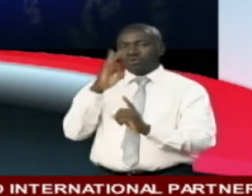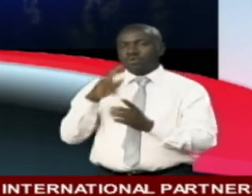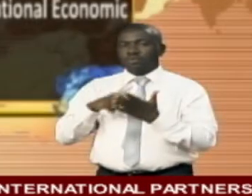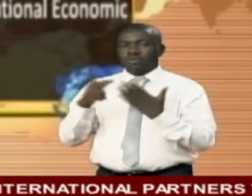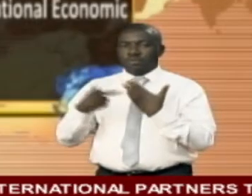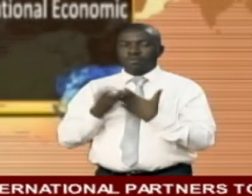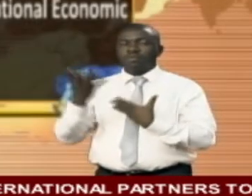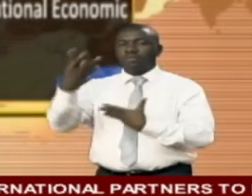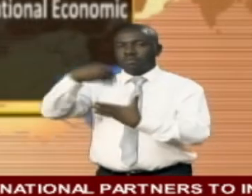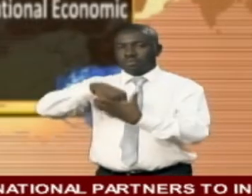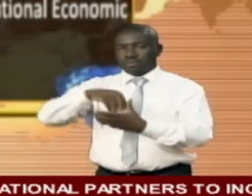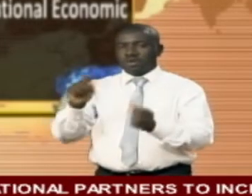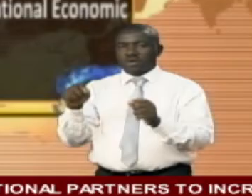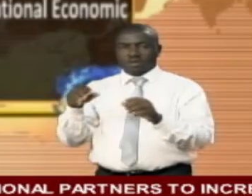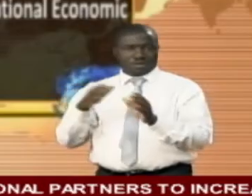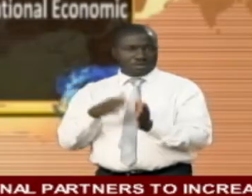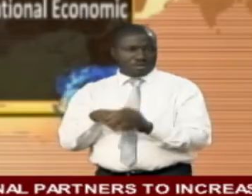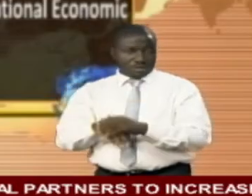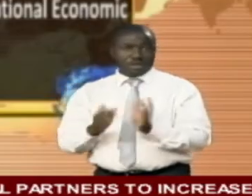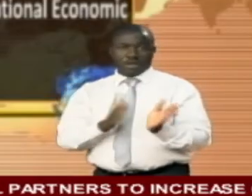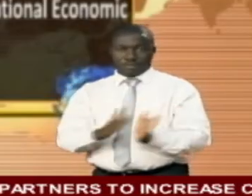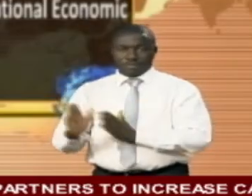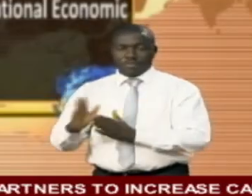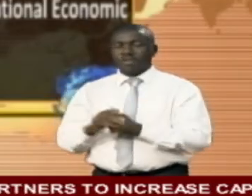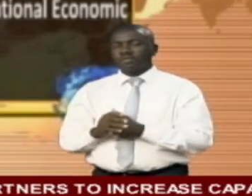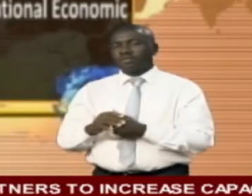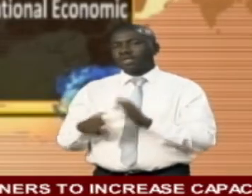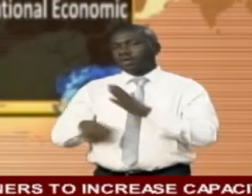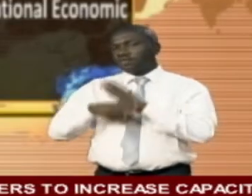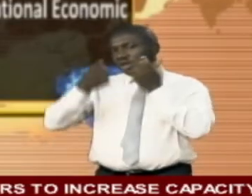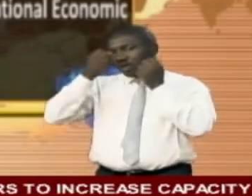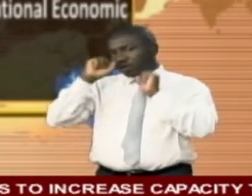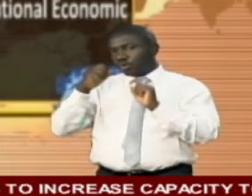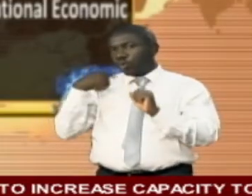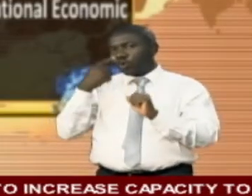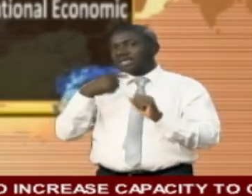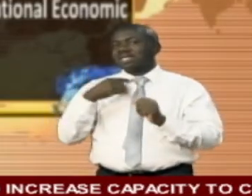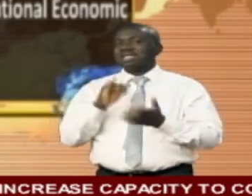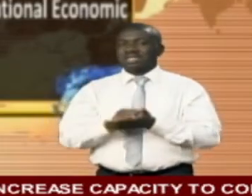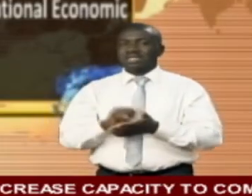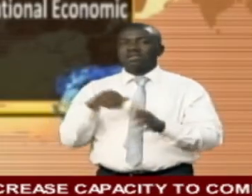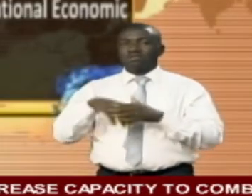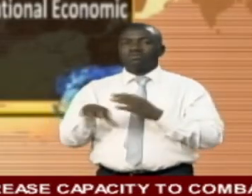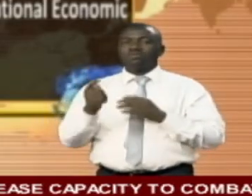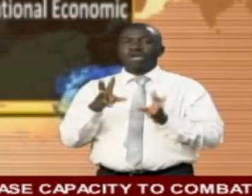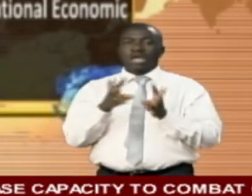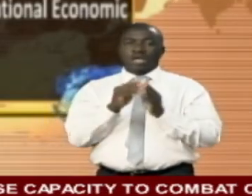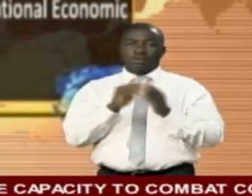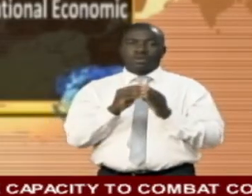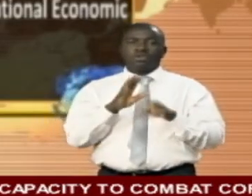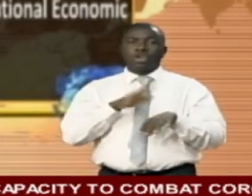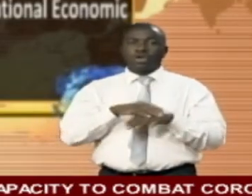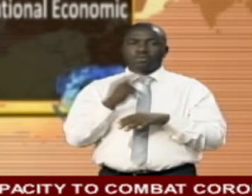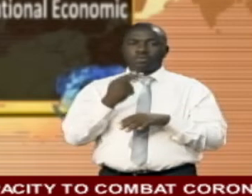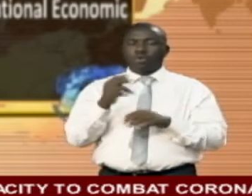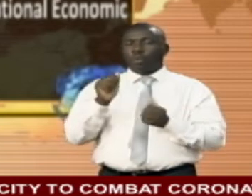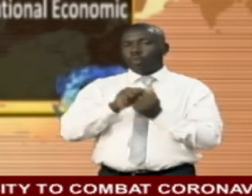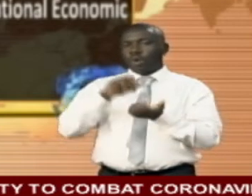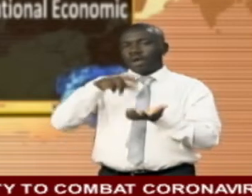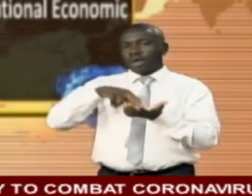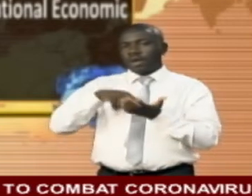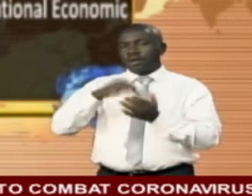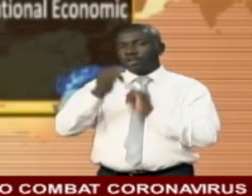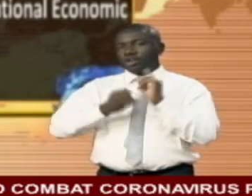plan. Vice President Yemi Osinbajo, who stated this during a virtual meeting Thursday with representatives of the international